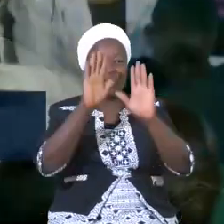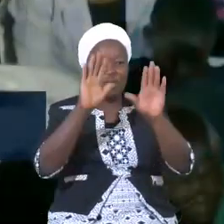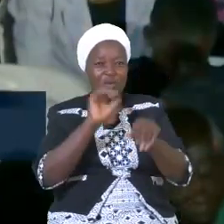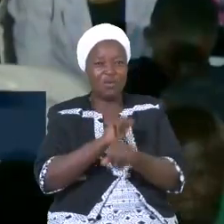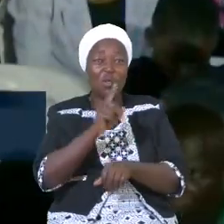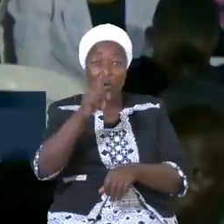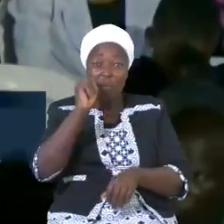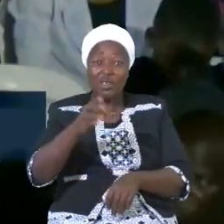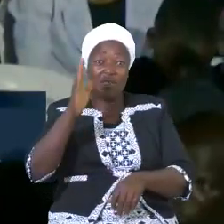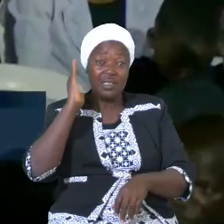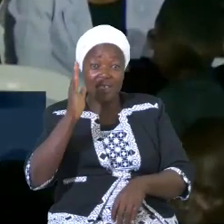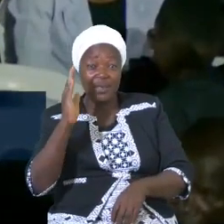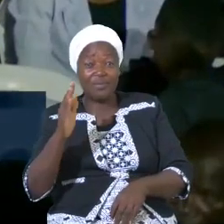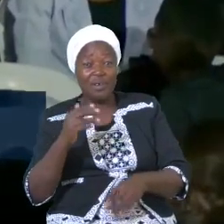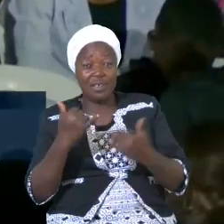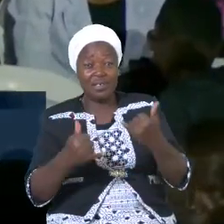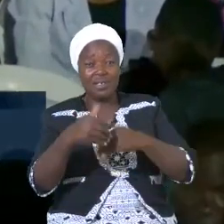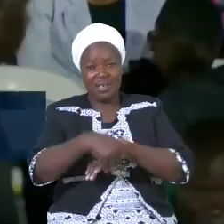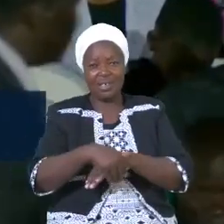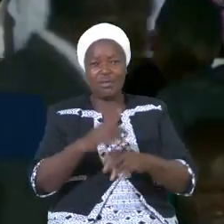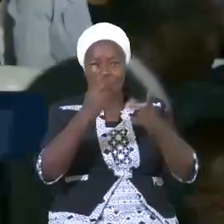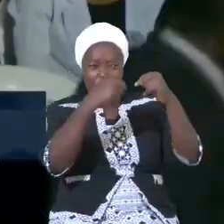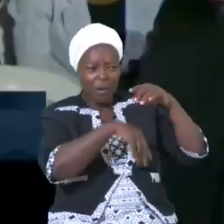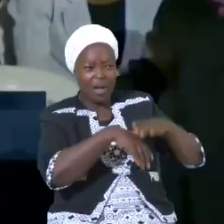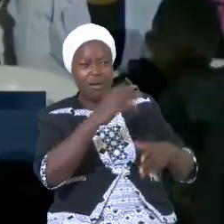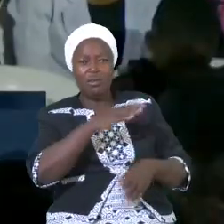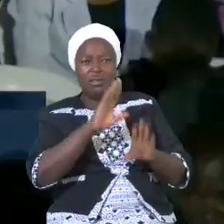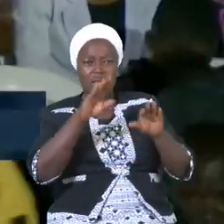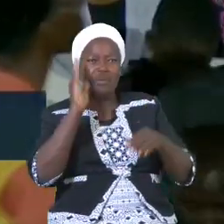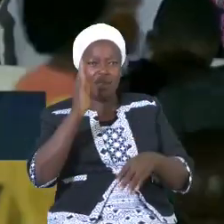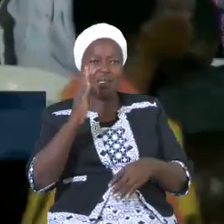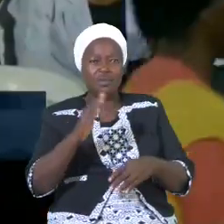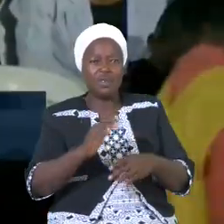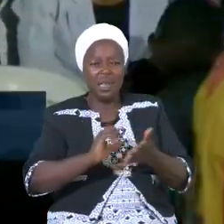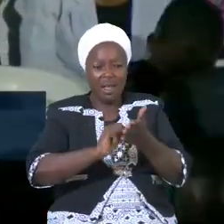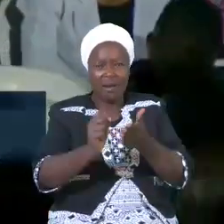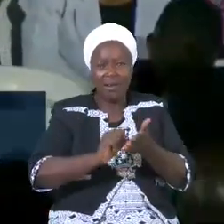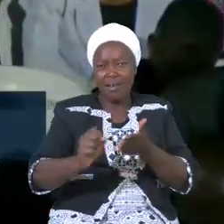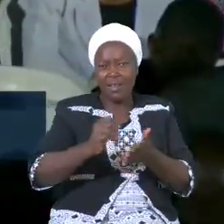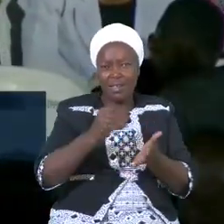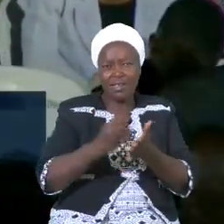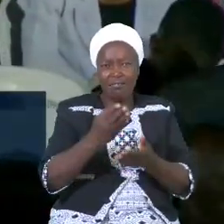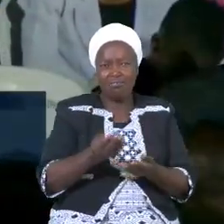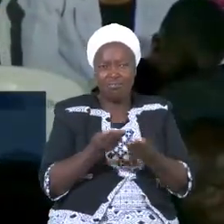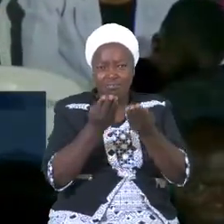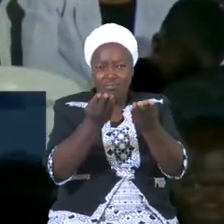and as you look at the screen whether on the handset in your hand